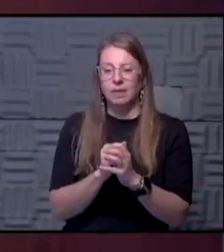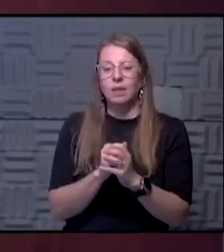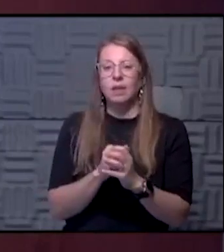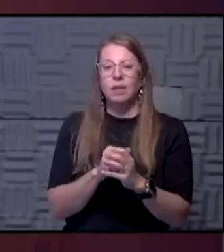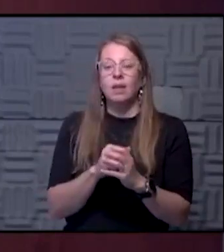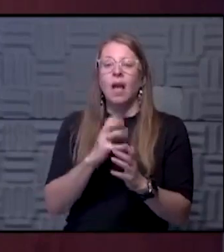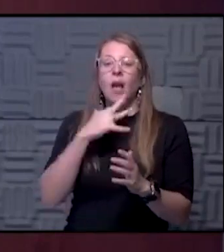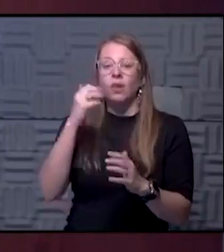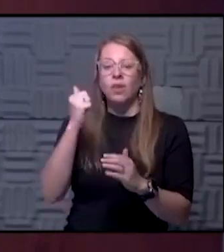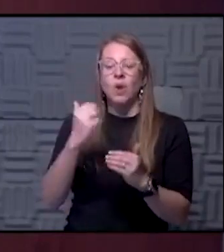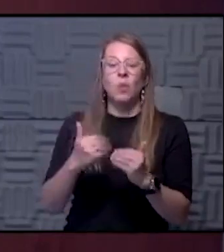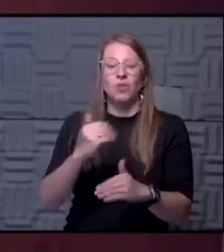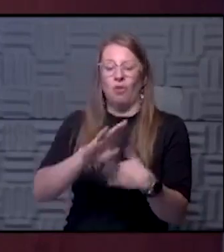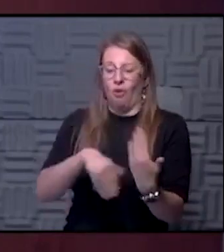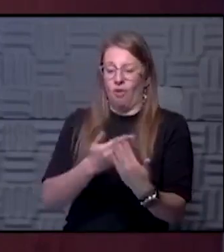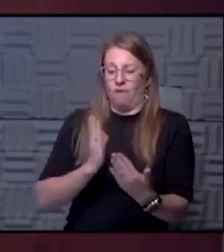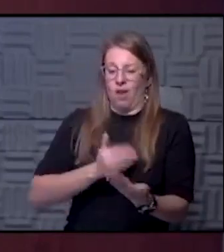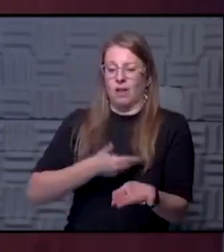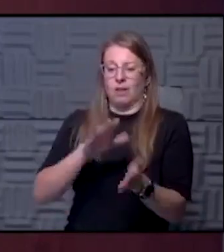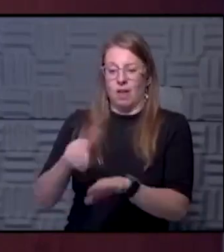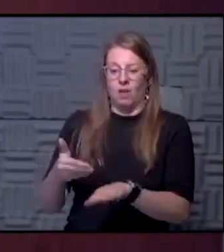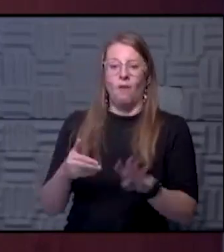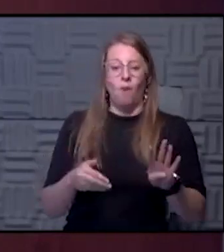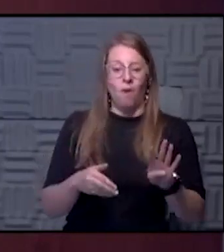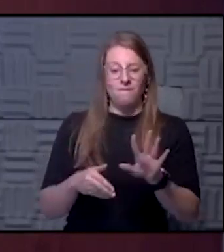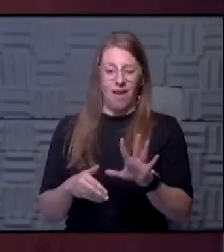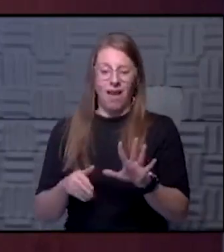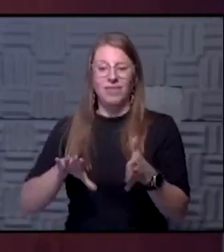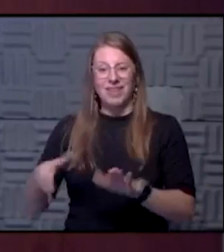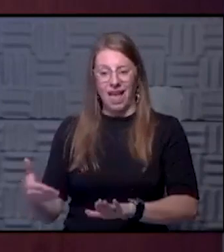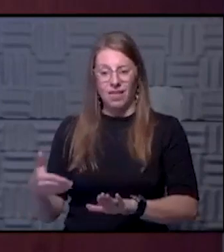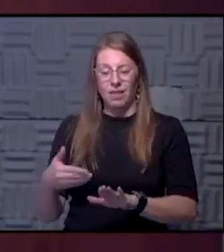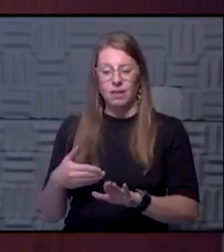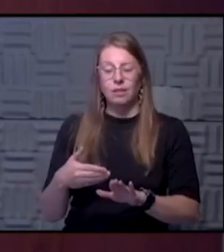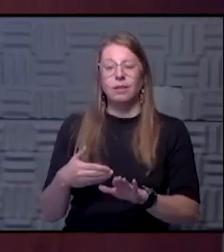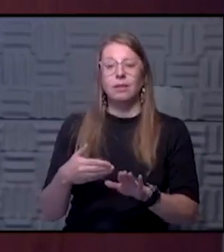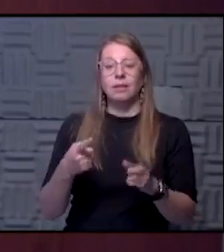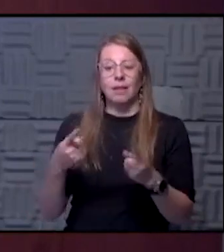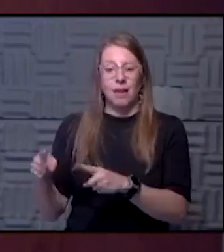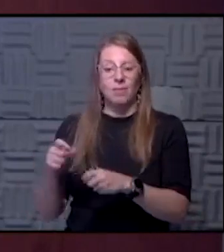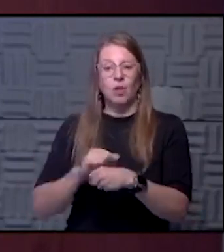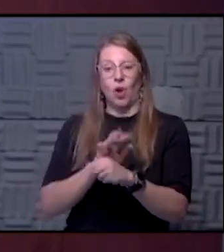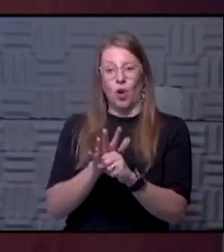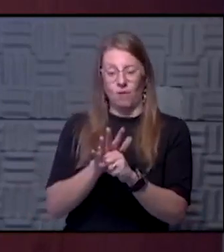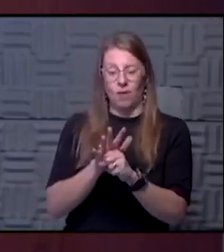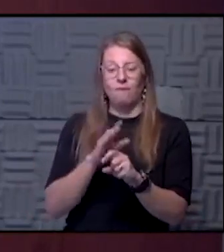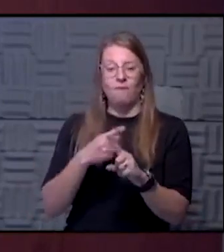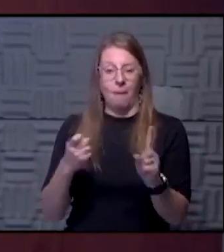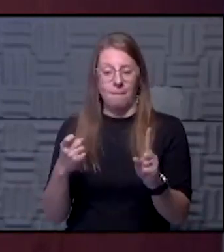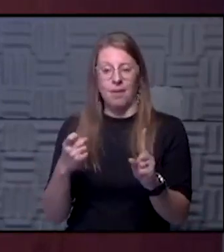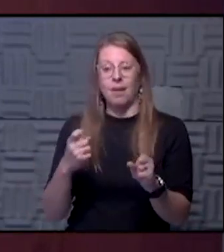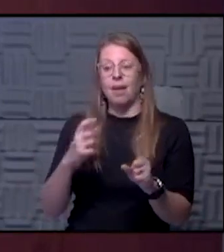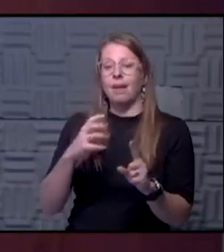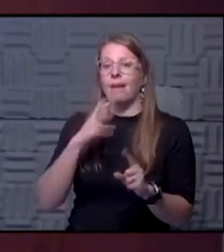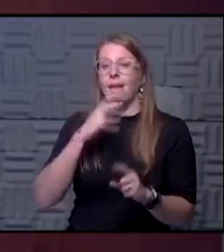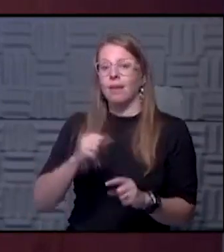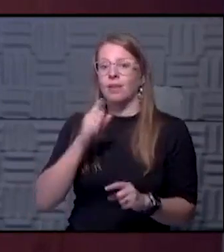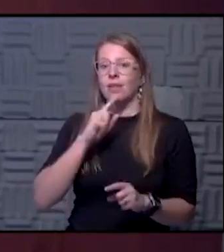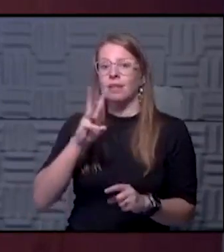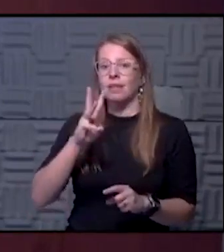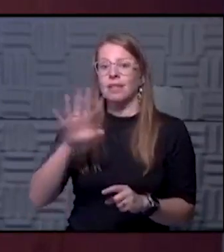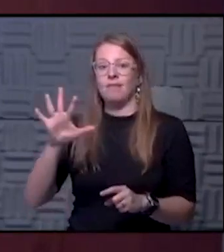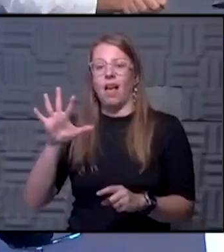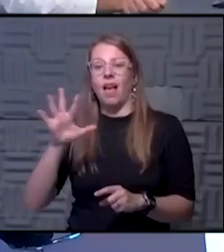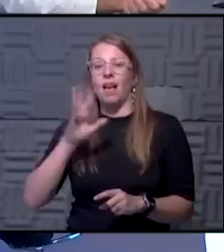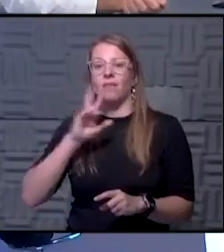deaths. 4 out of 5 deaths that have occurred from COVID in the United States have occurred in the age of 65 and older. Be careful here now. I'm